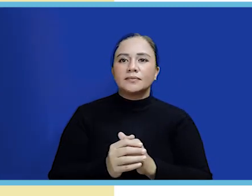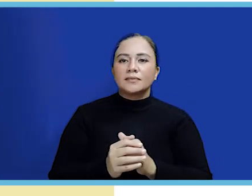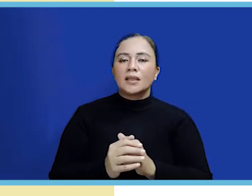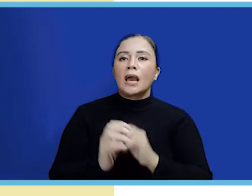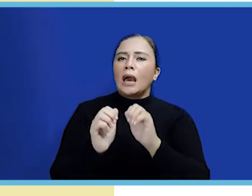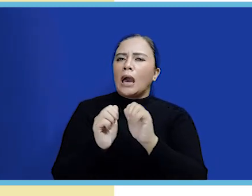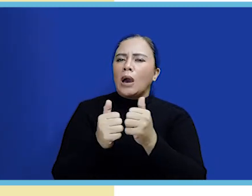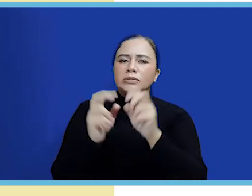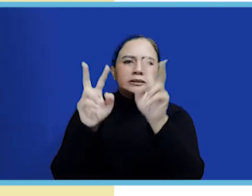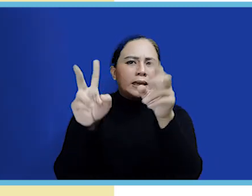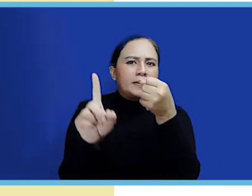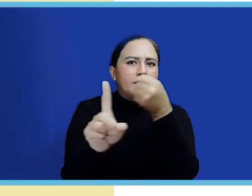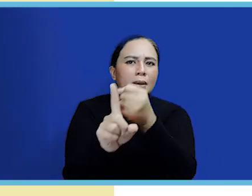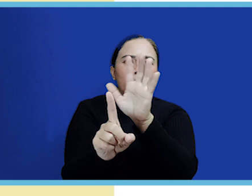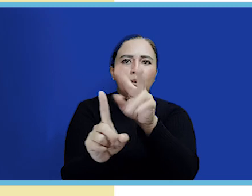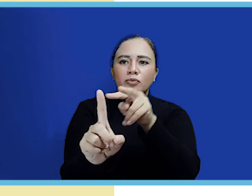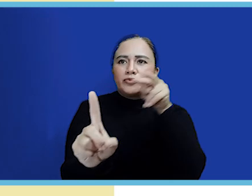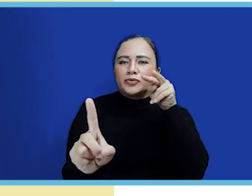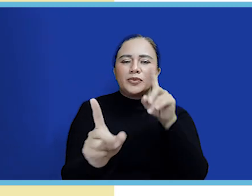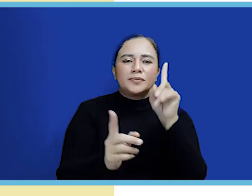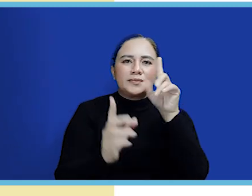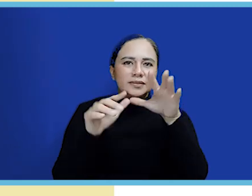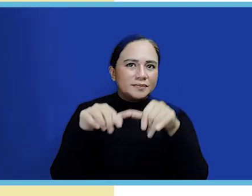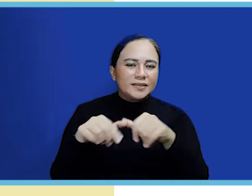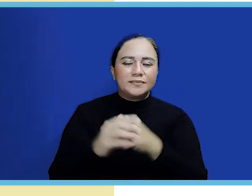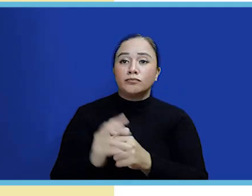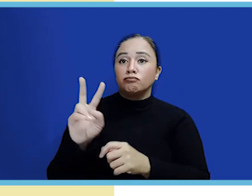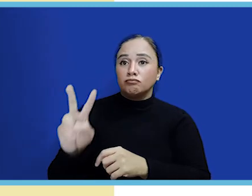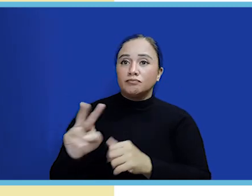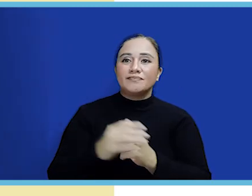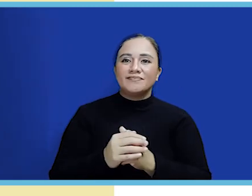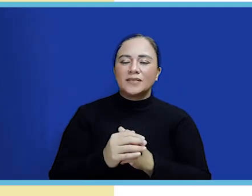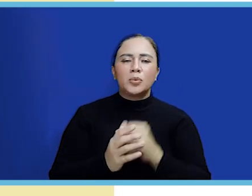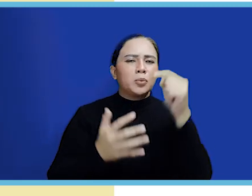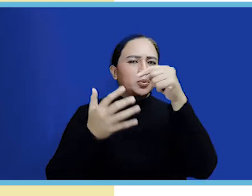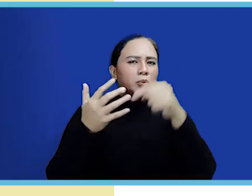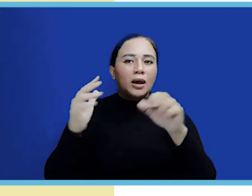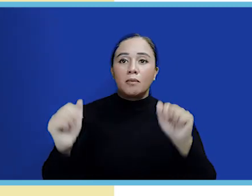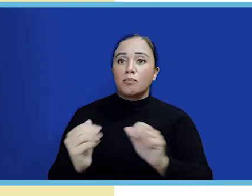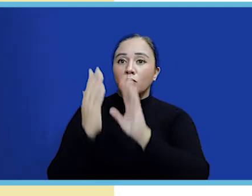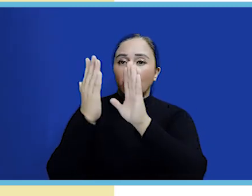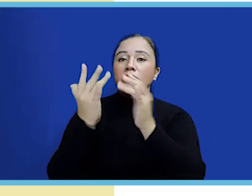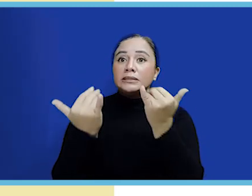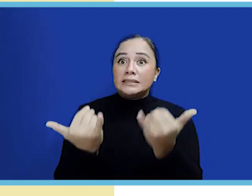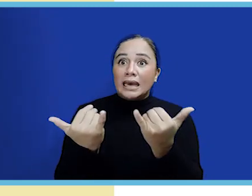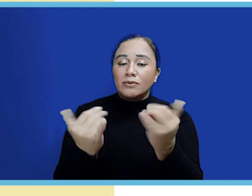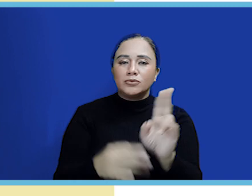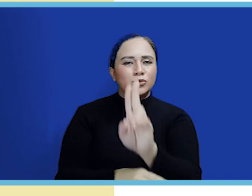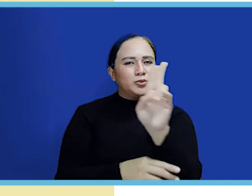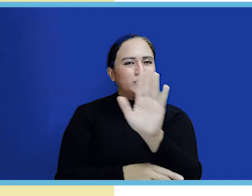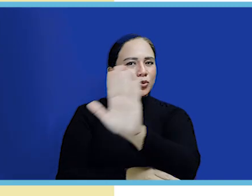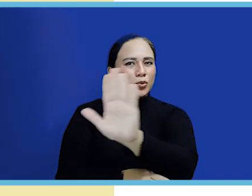1. How does this topic impact your view of disability? 2. What are the approaches you are